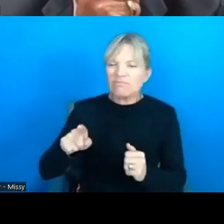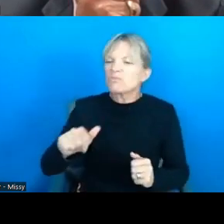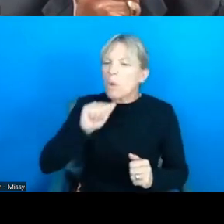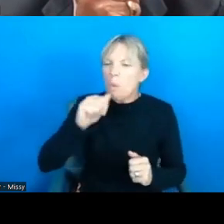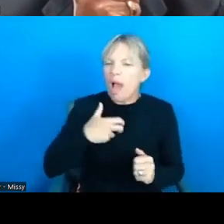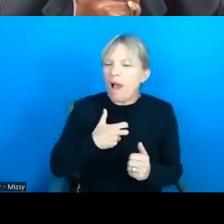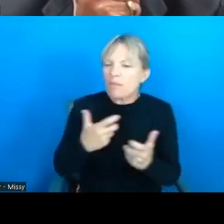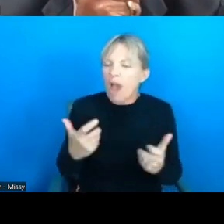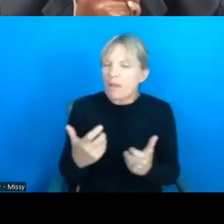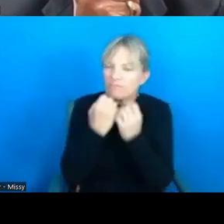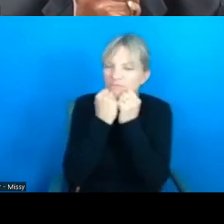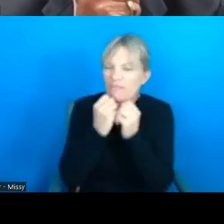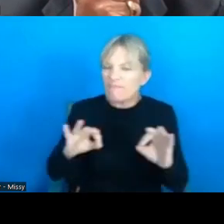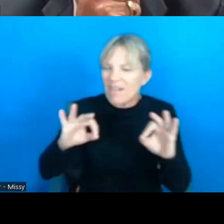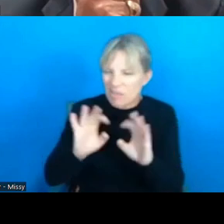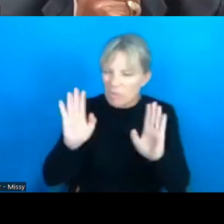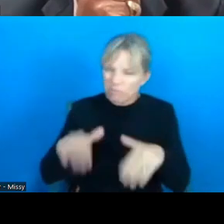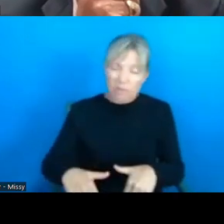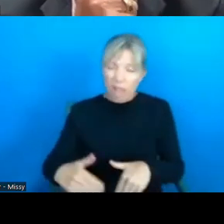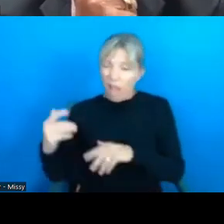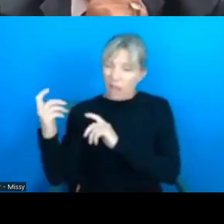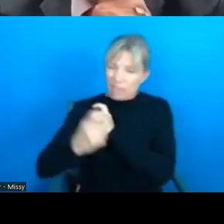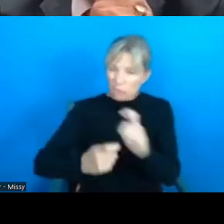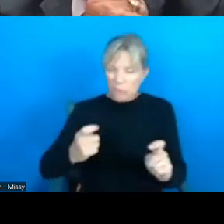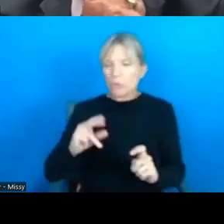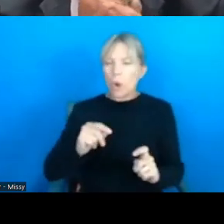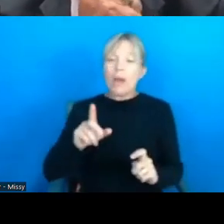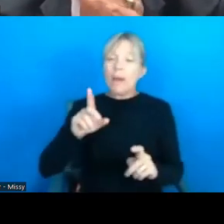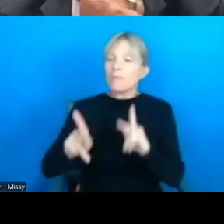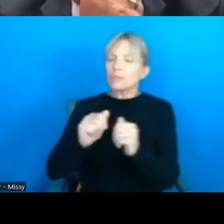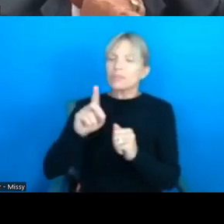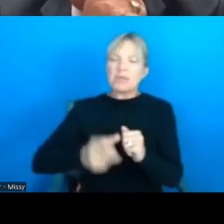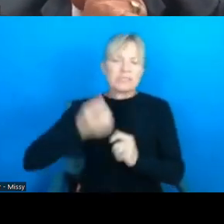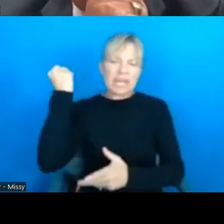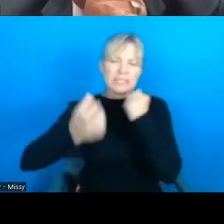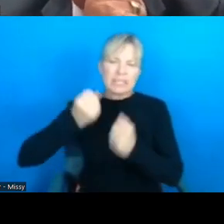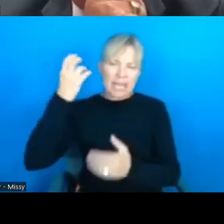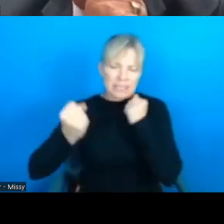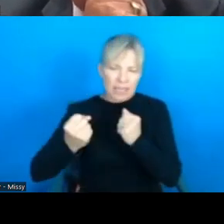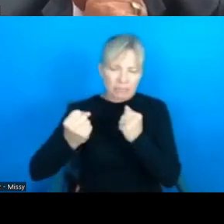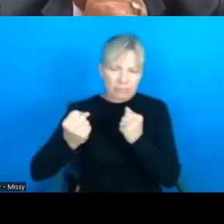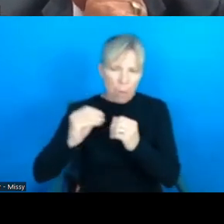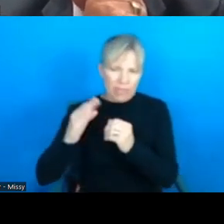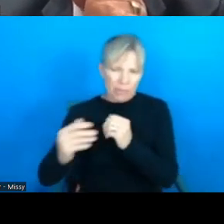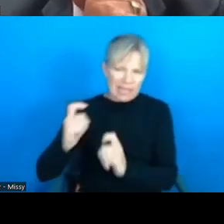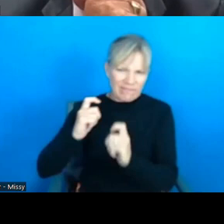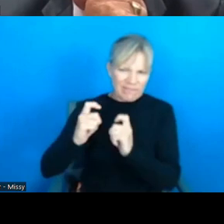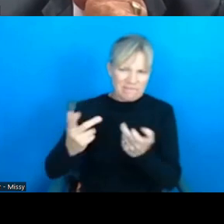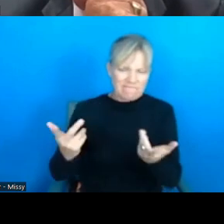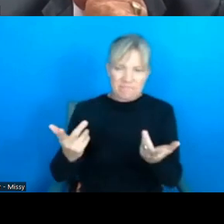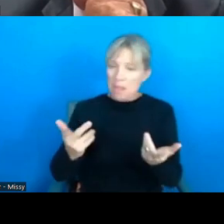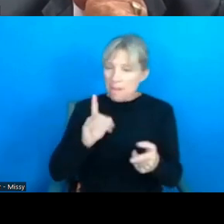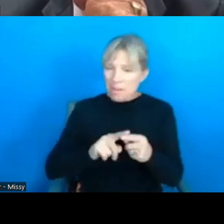much value. They don't contribute. We take more than we give, right? And we got to change